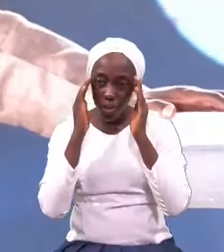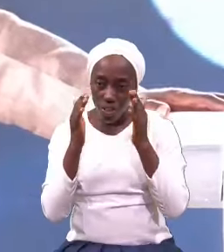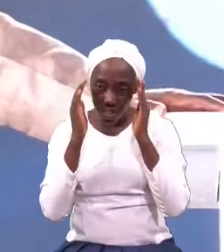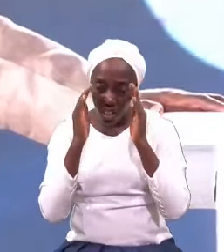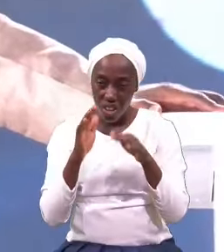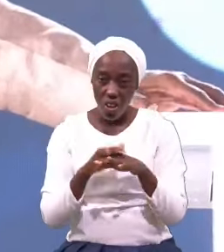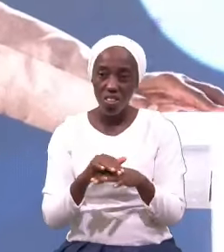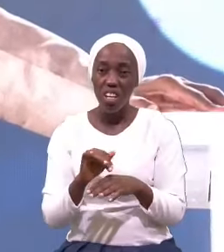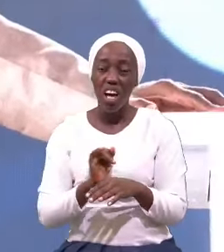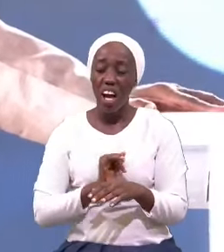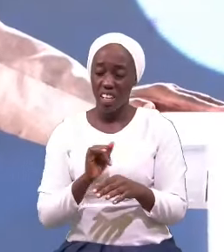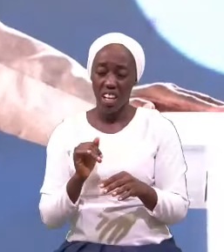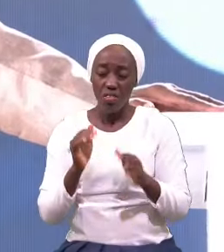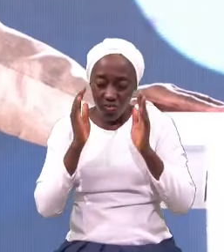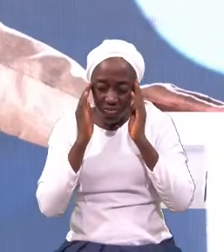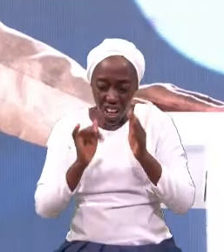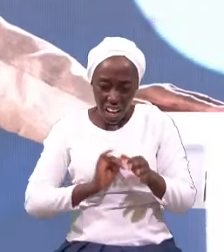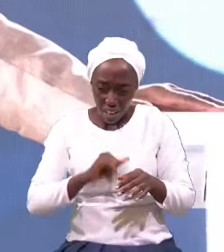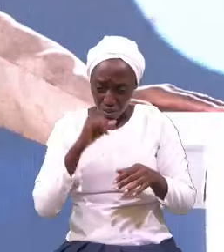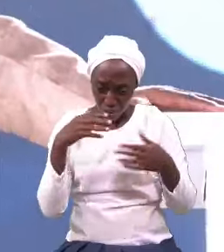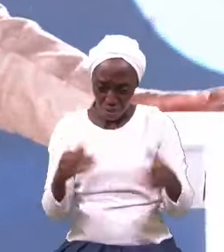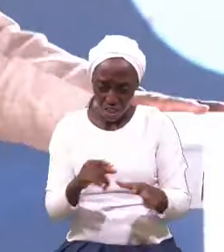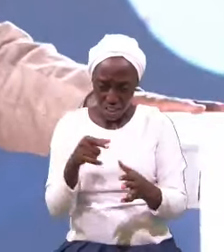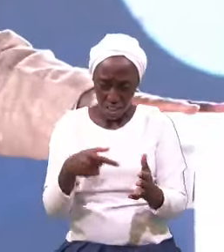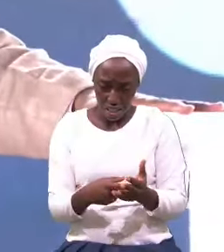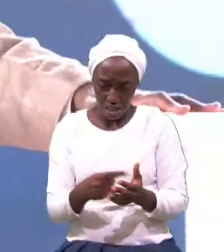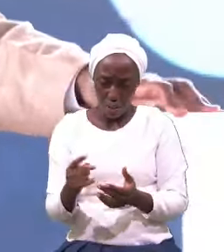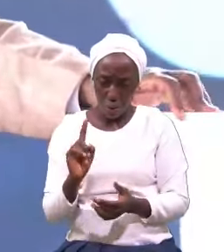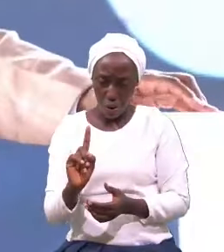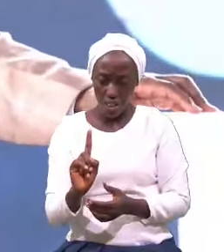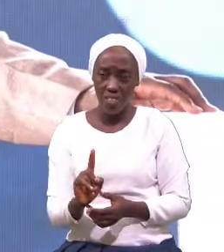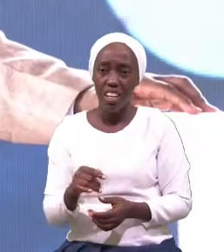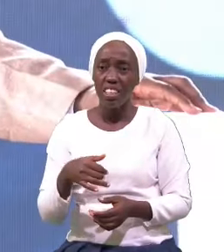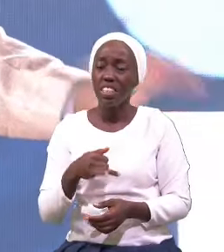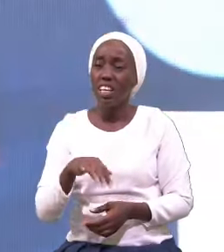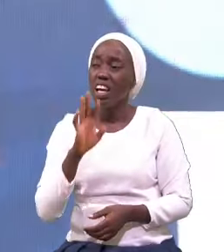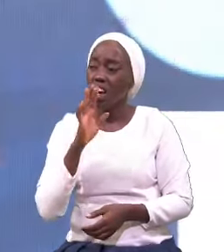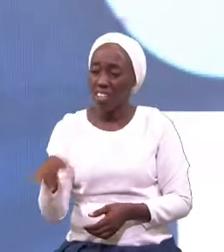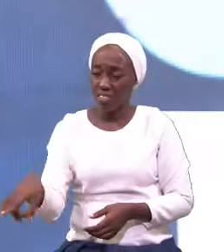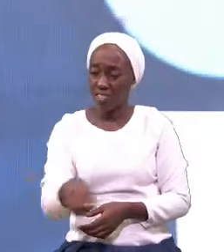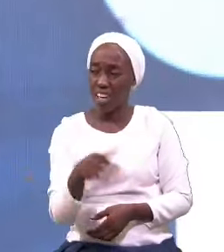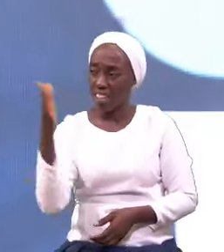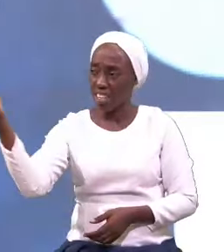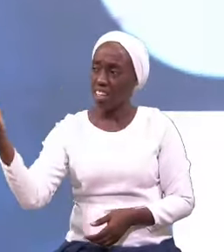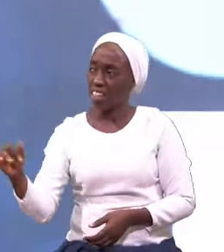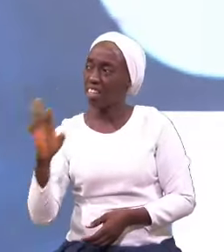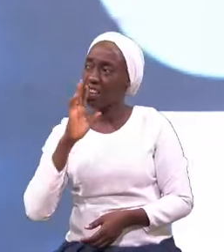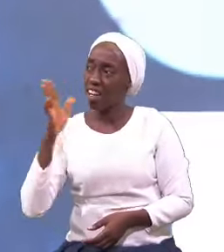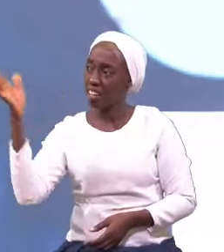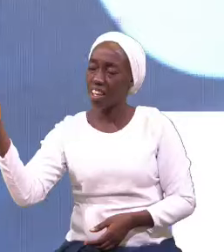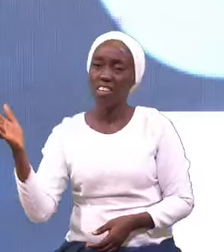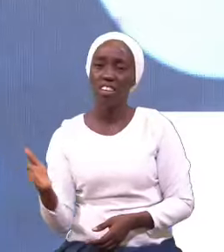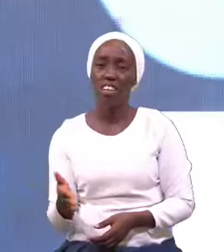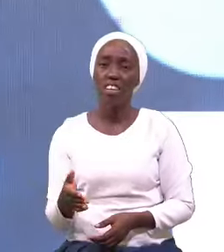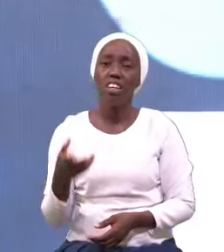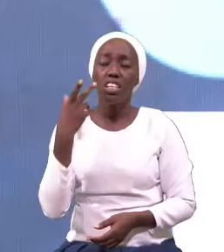I've not even finished this one. And they are there, they are there. You see, in the